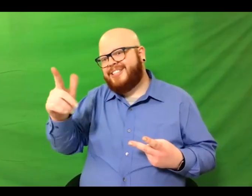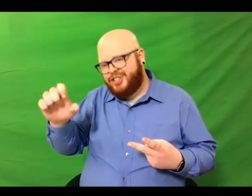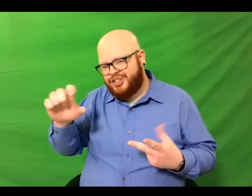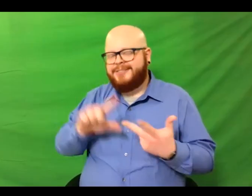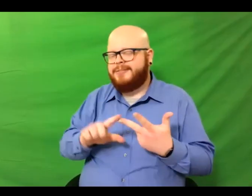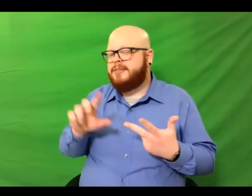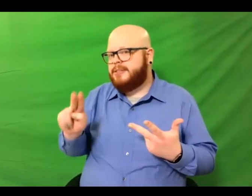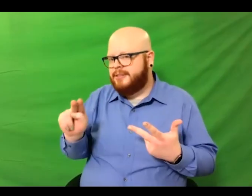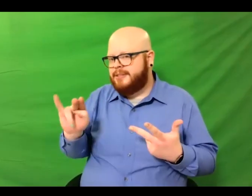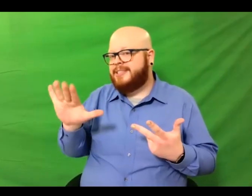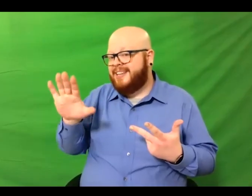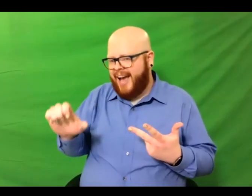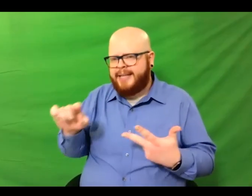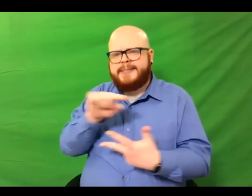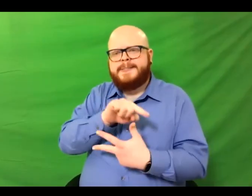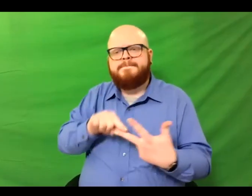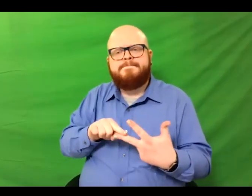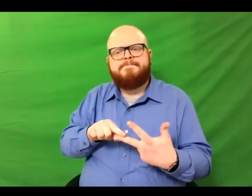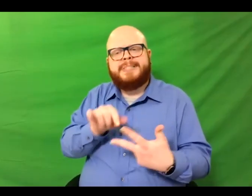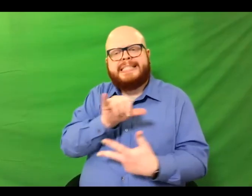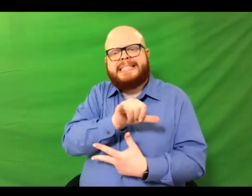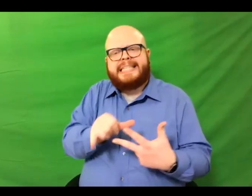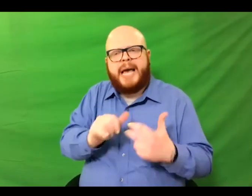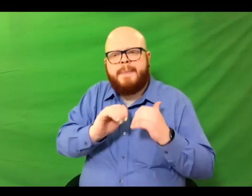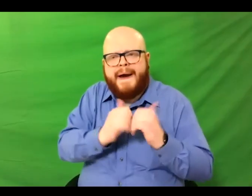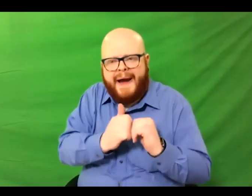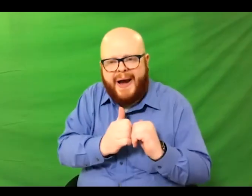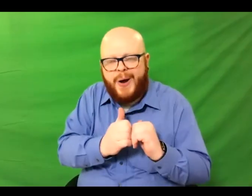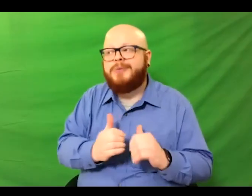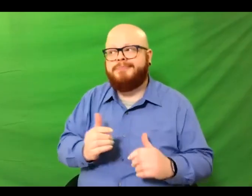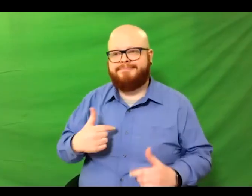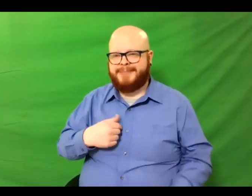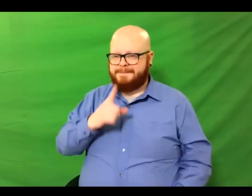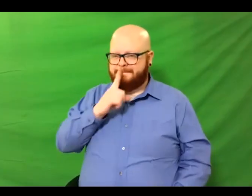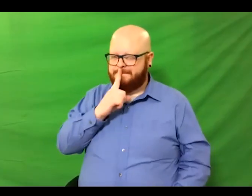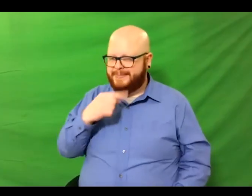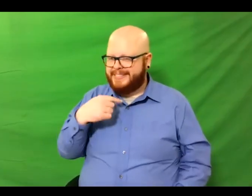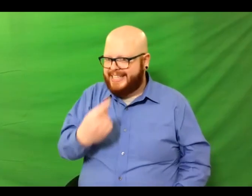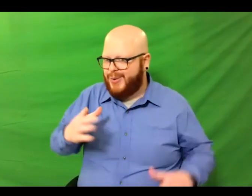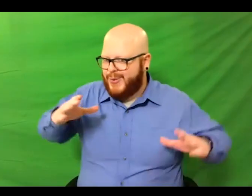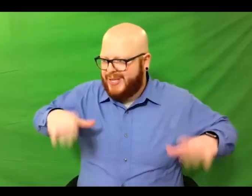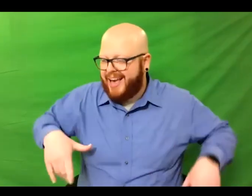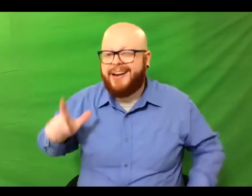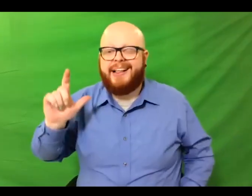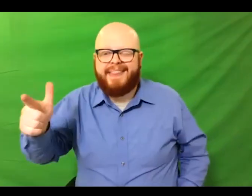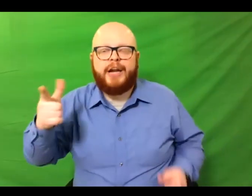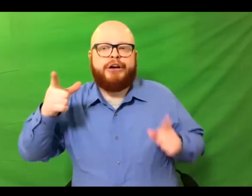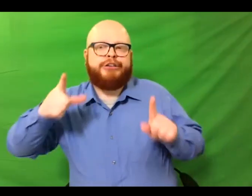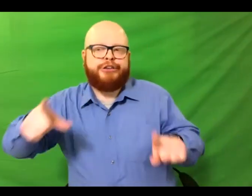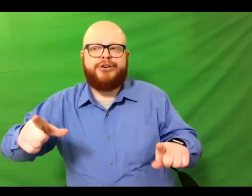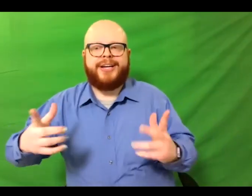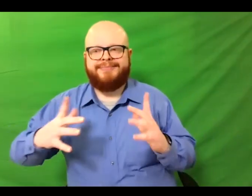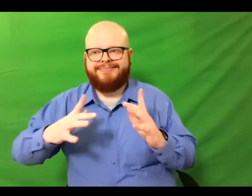signs. And during the lifetime, we'll talk about that as well, and I can show you. But think about what was similar and what was